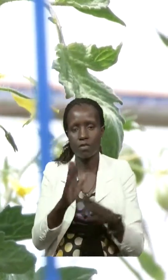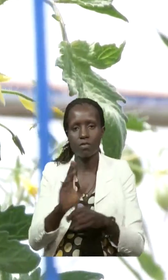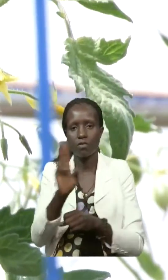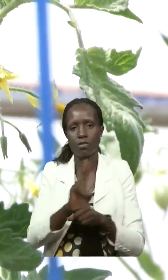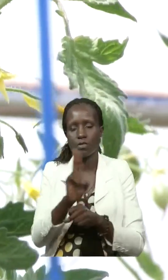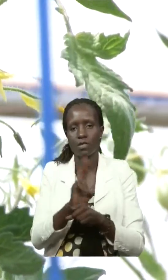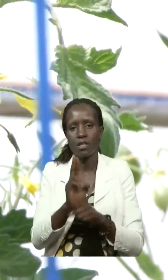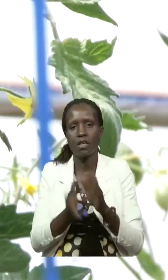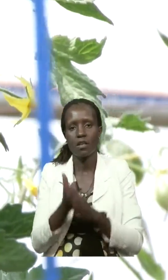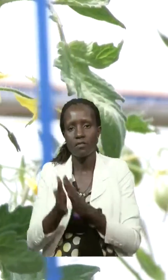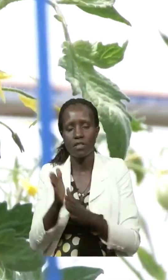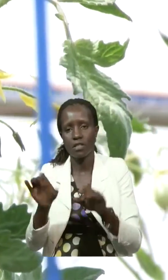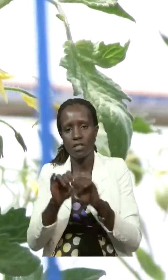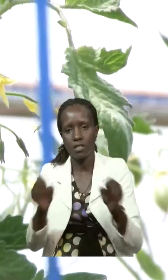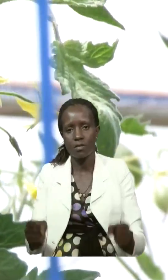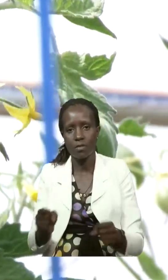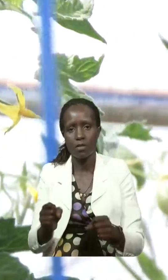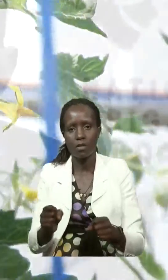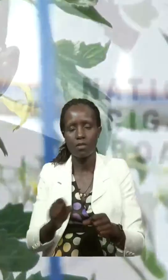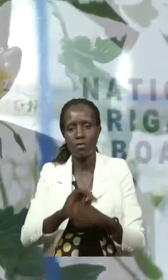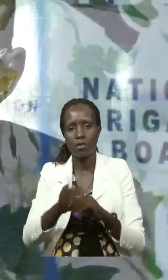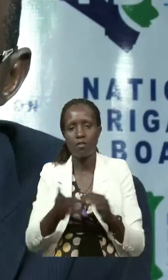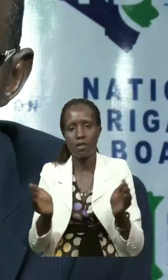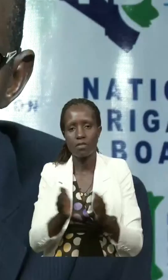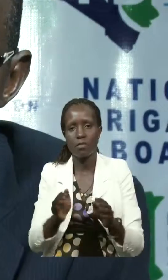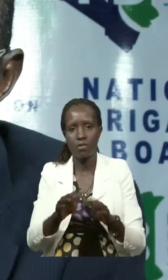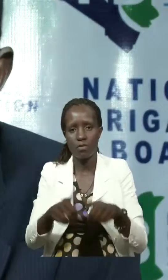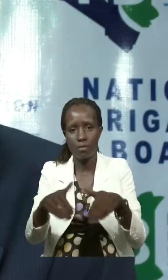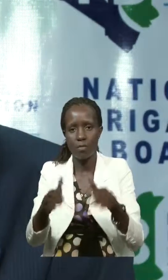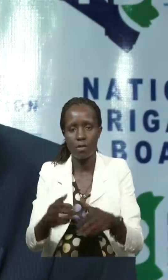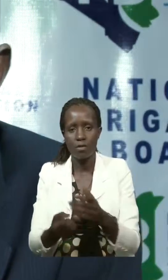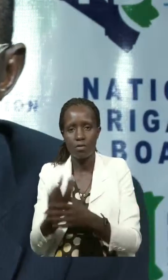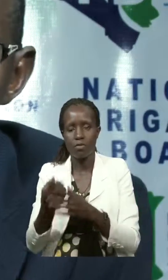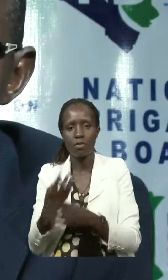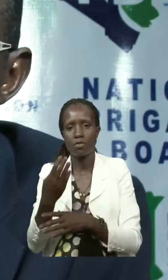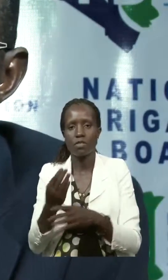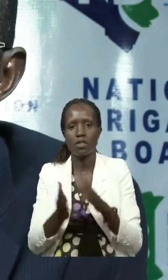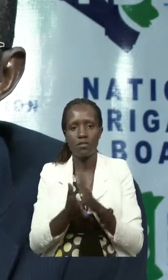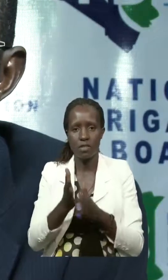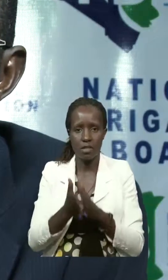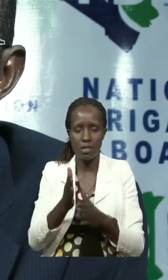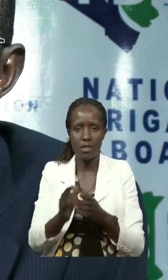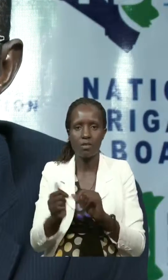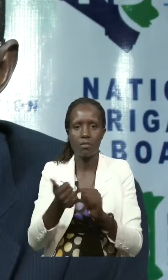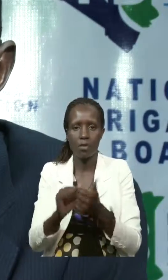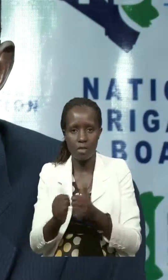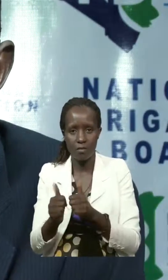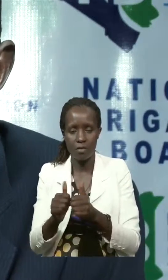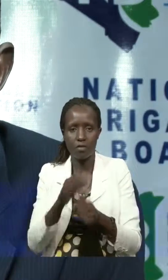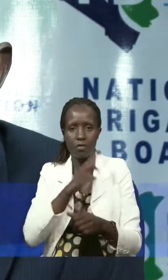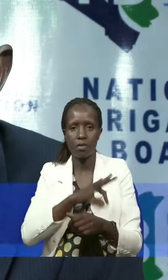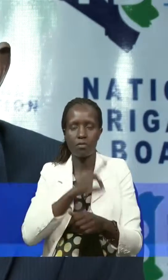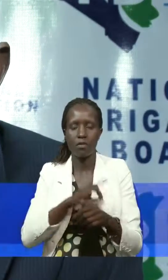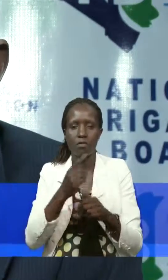of using efficient systems to reach basically the small farm so that they can produce efficiently, they can produce competitively